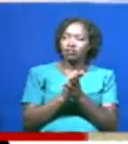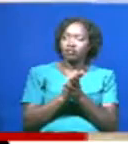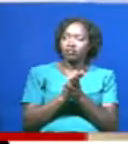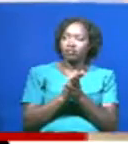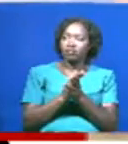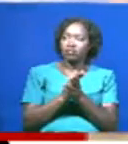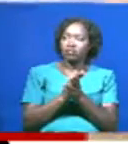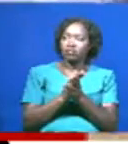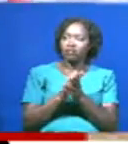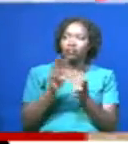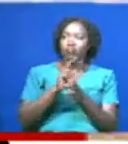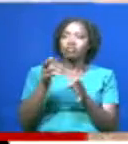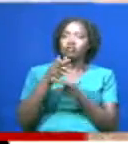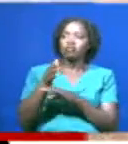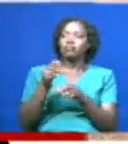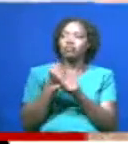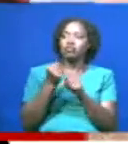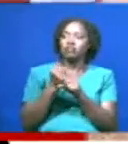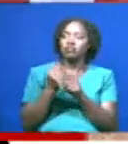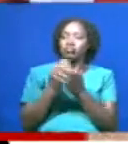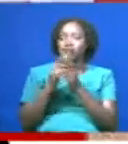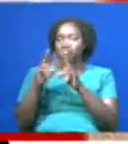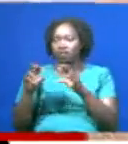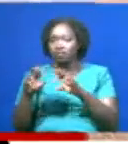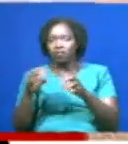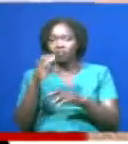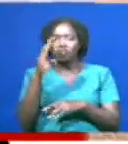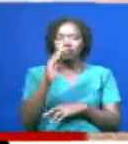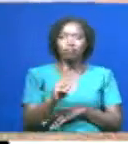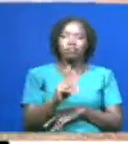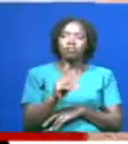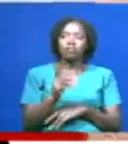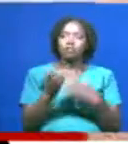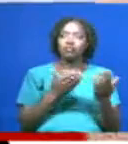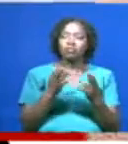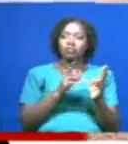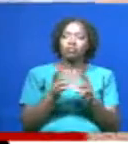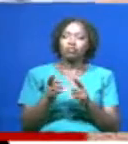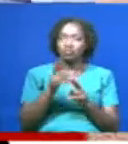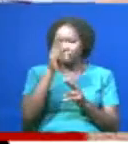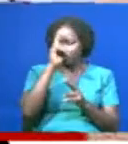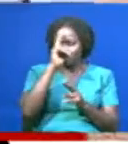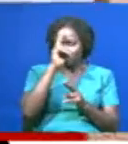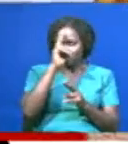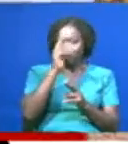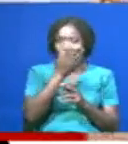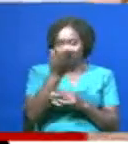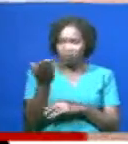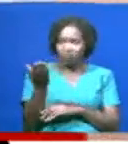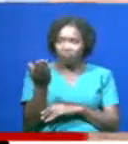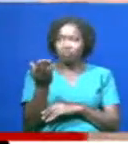And what I've looked across as we are doing some spot check in the CBD. Business is as usual. Policemen are